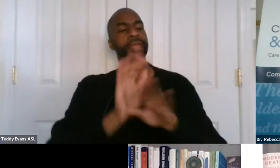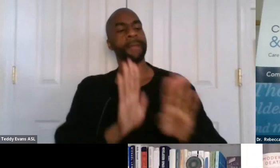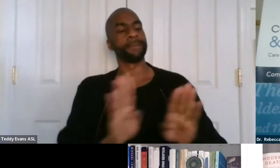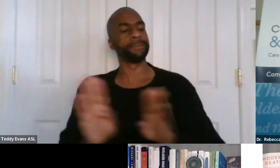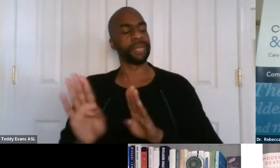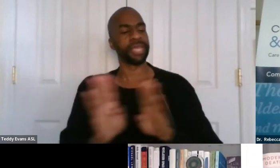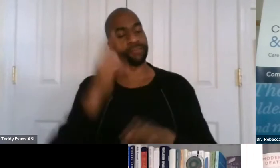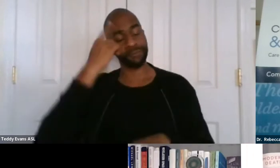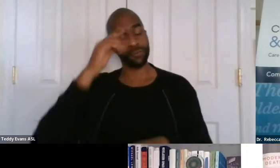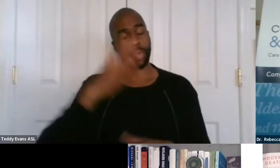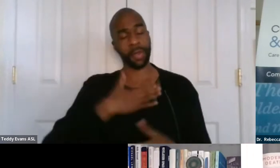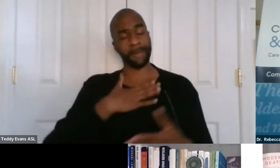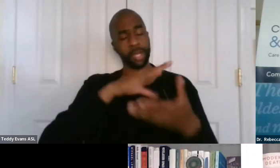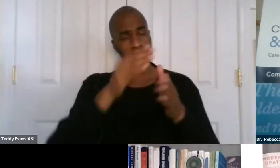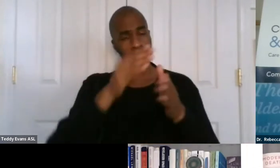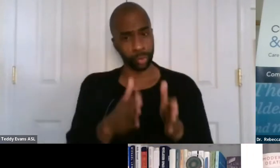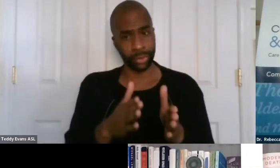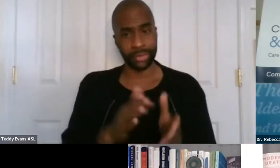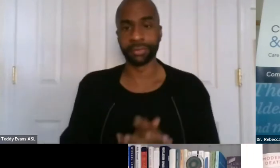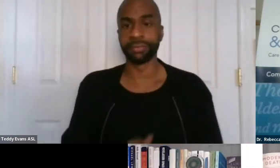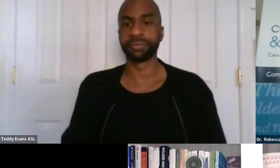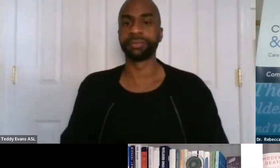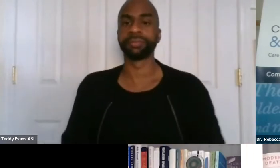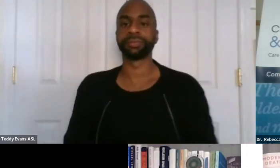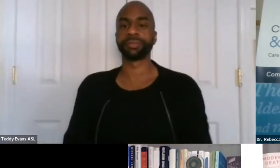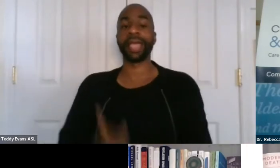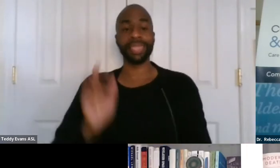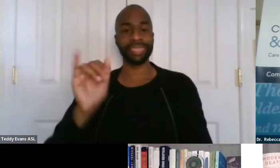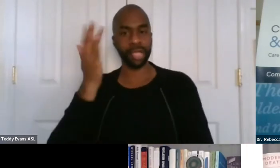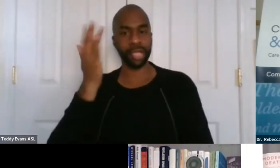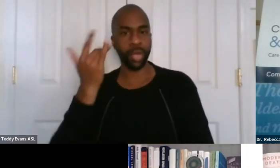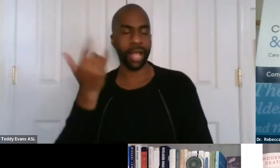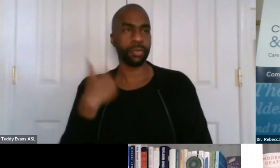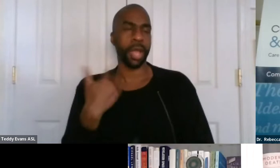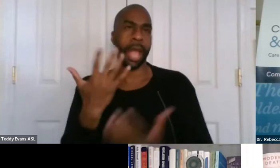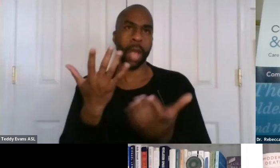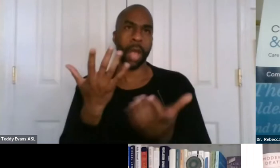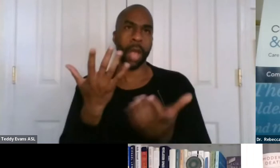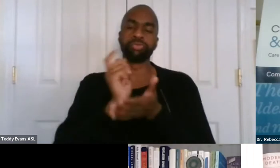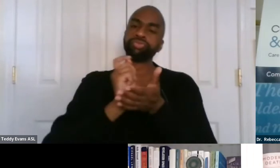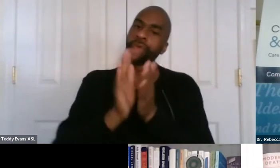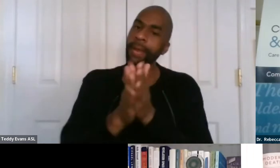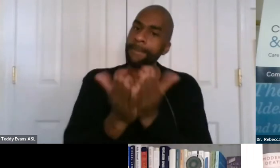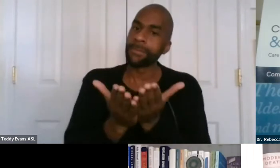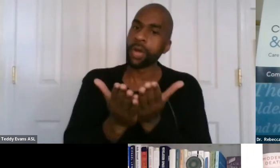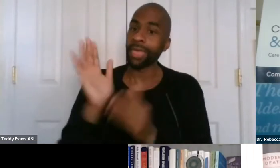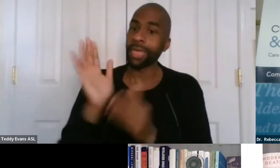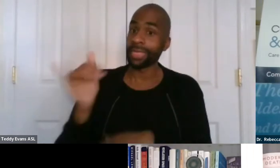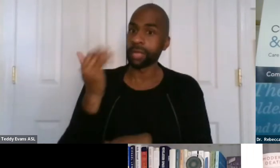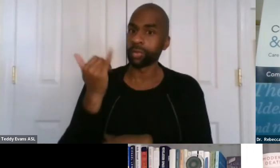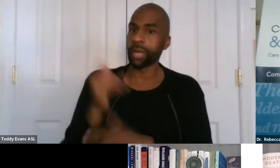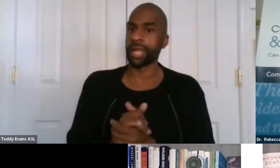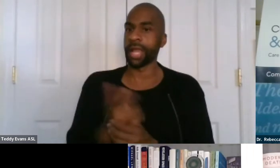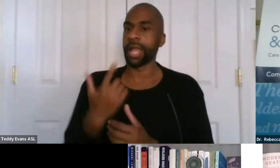then I think certainly that's one of the most important reasons why I wanted to write this book, is to actually bring light to many of these areas. I